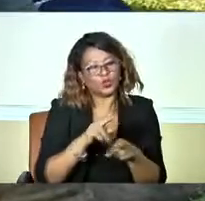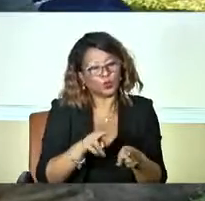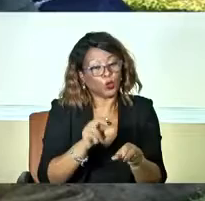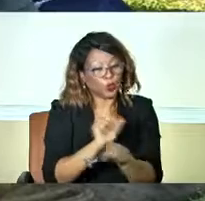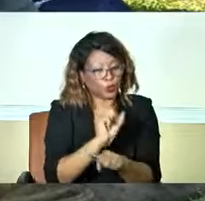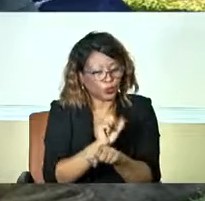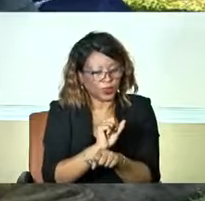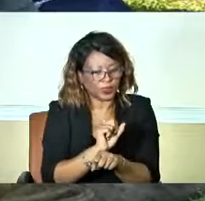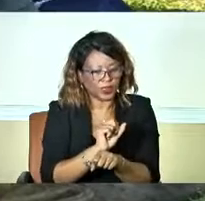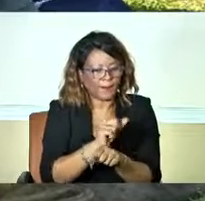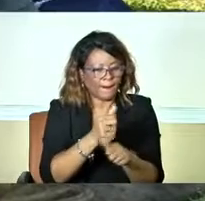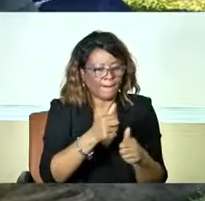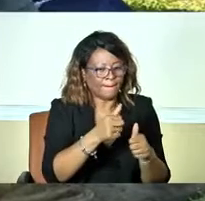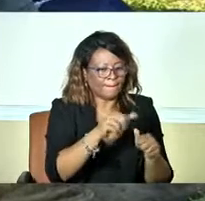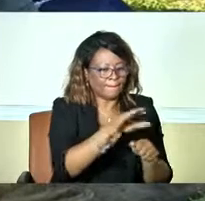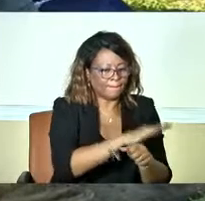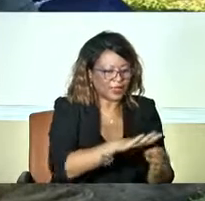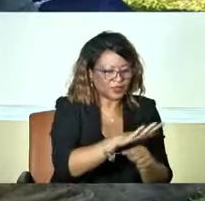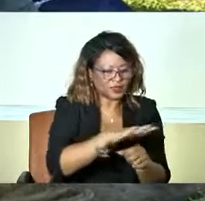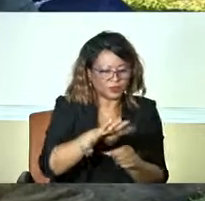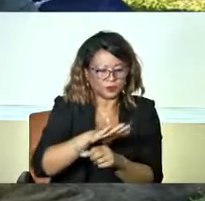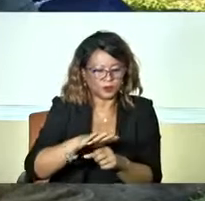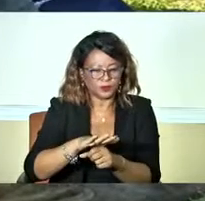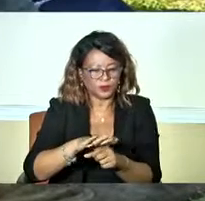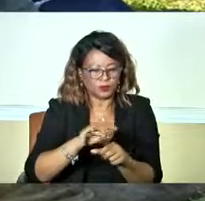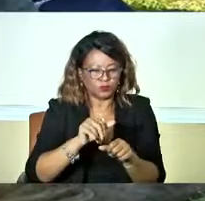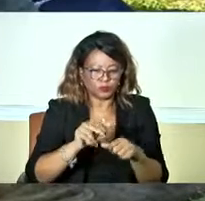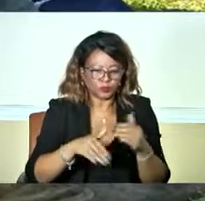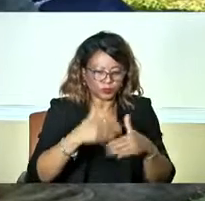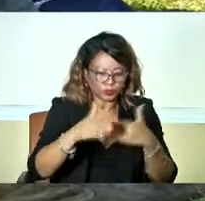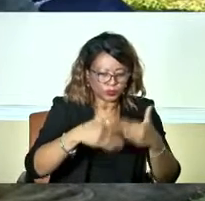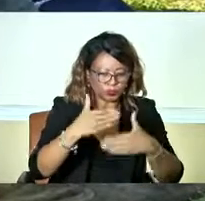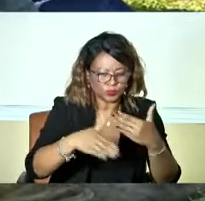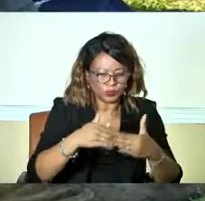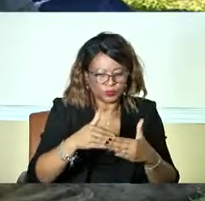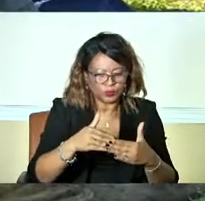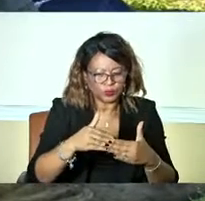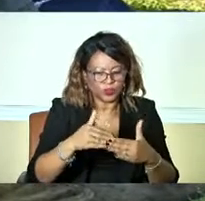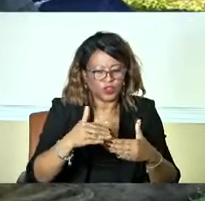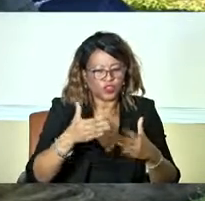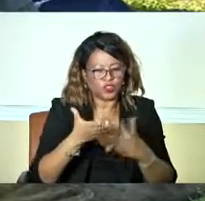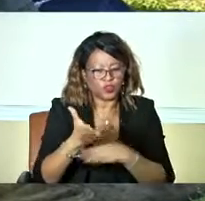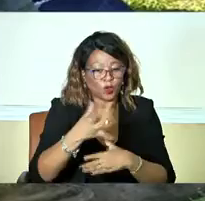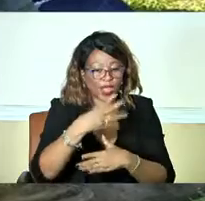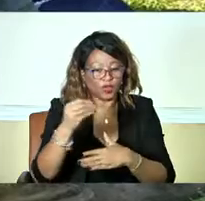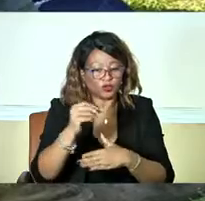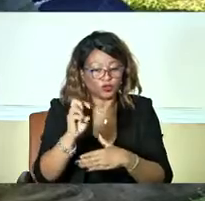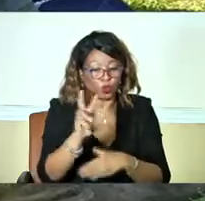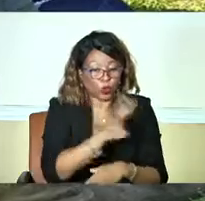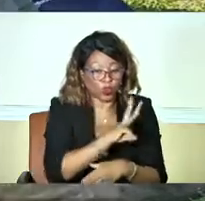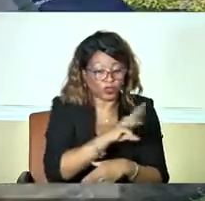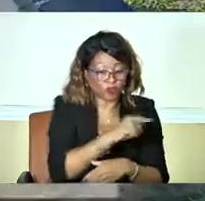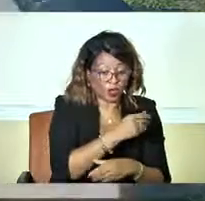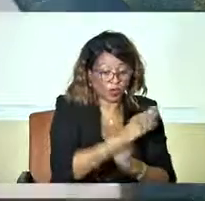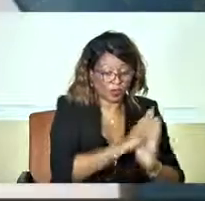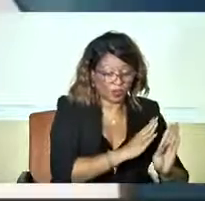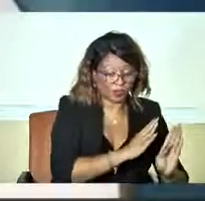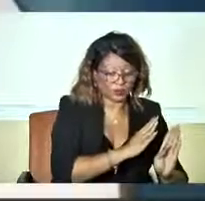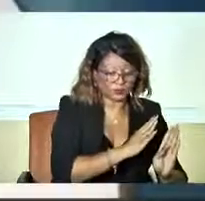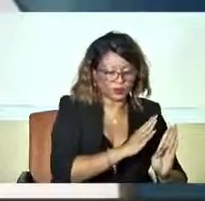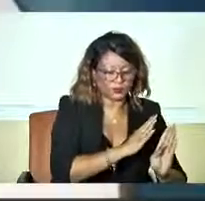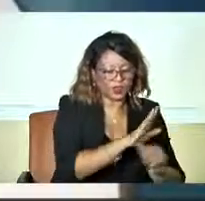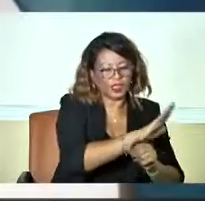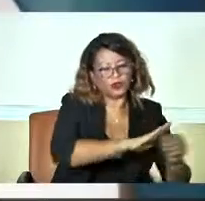work, patching team progressed steadily and expeditiously throughout the West Grand Bahama District.